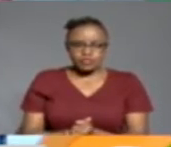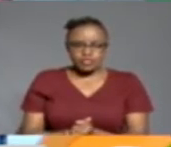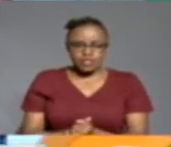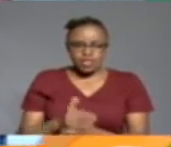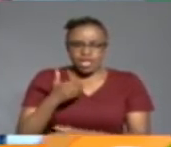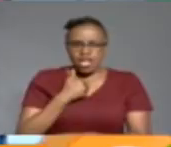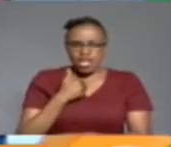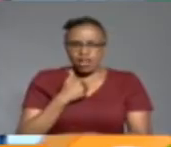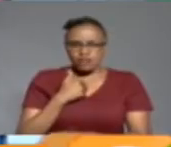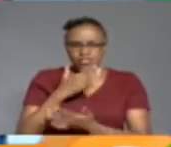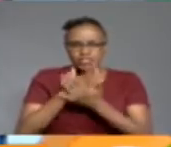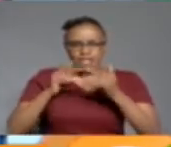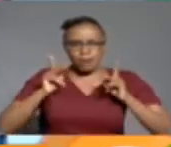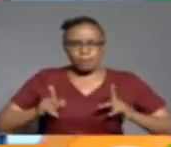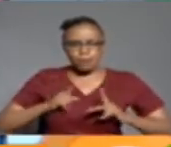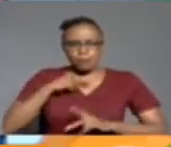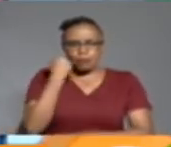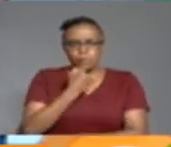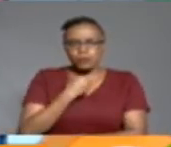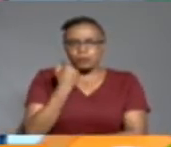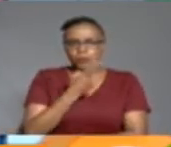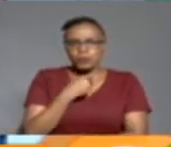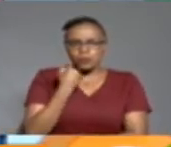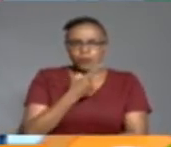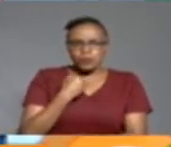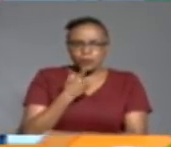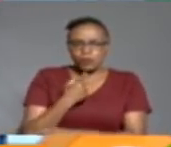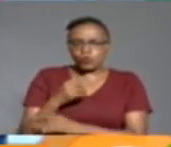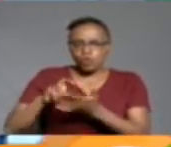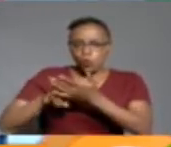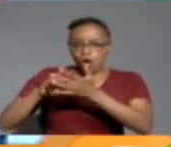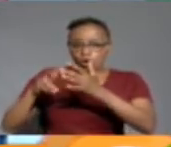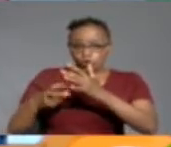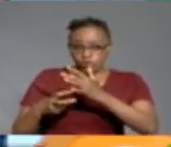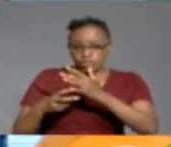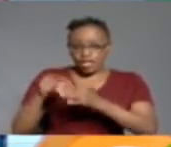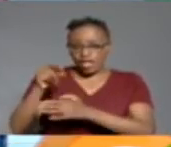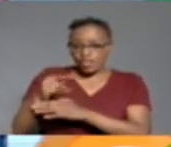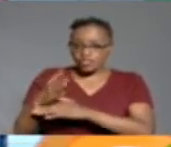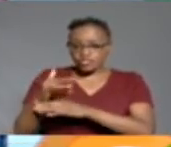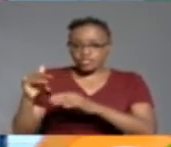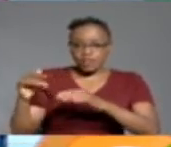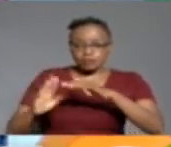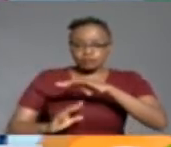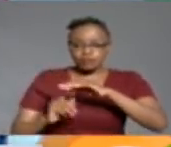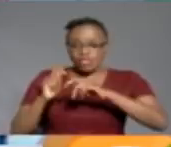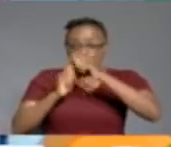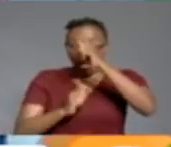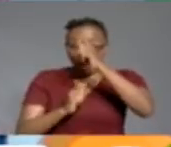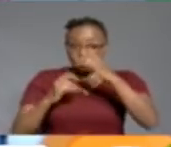There has been some people who were contracted by that umbrella body called the MCC